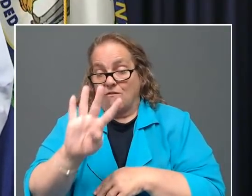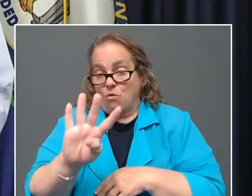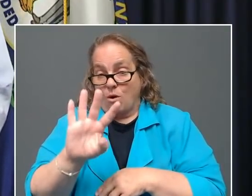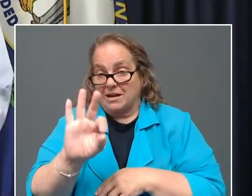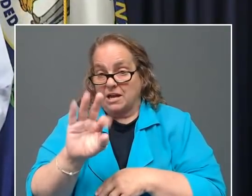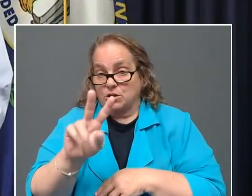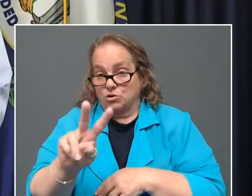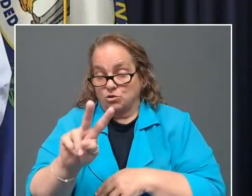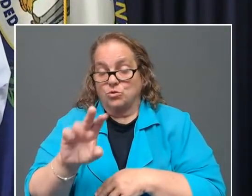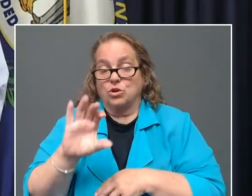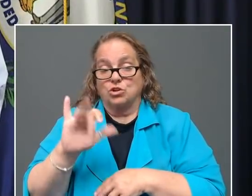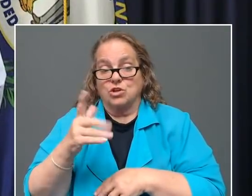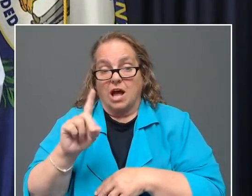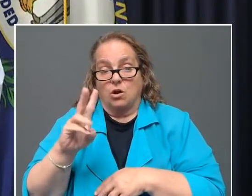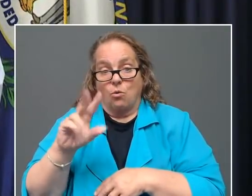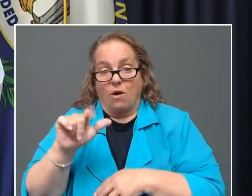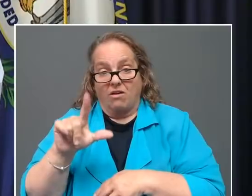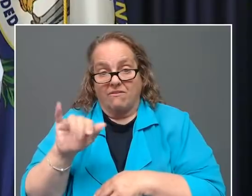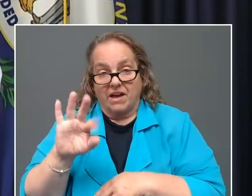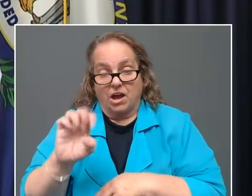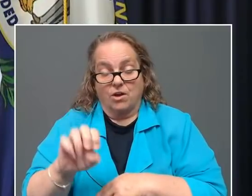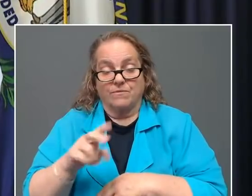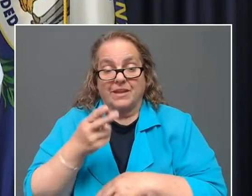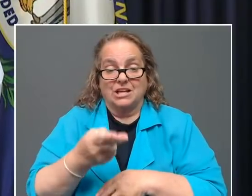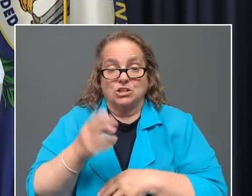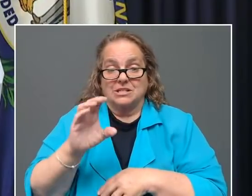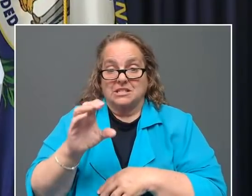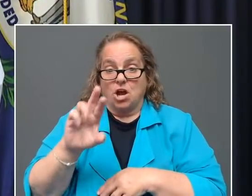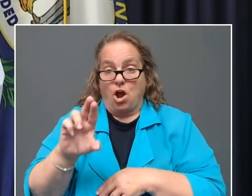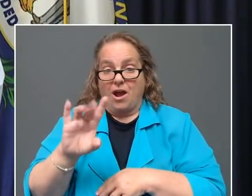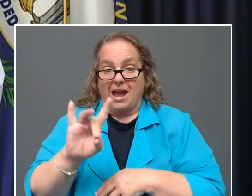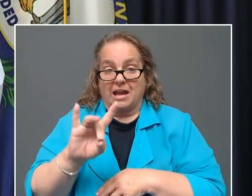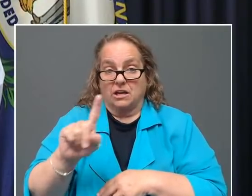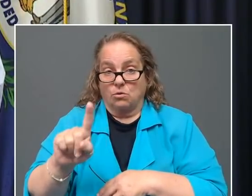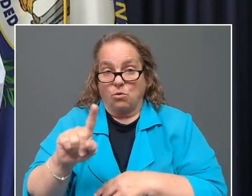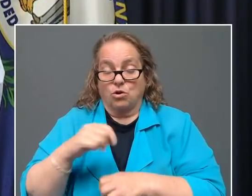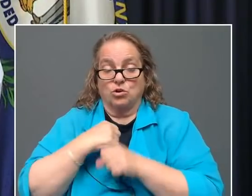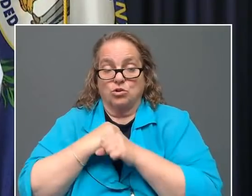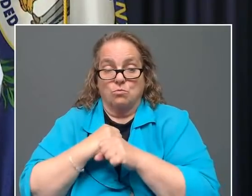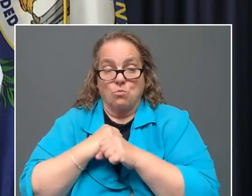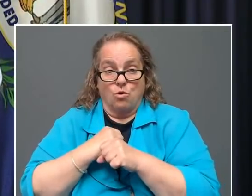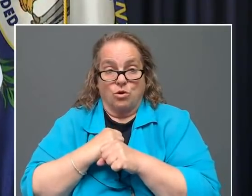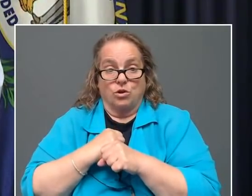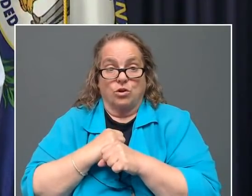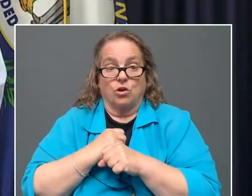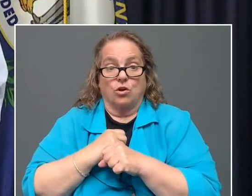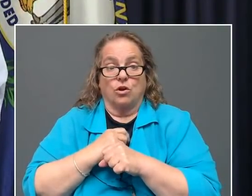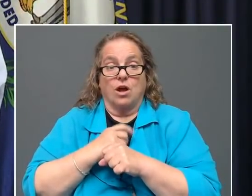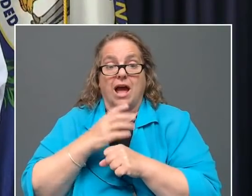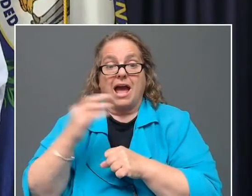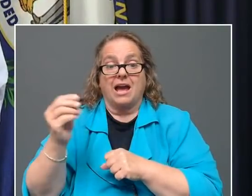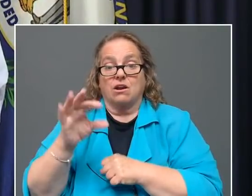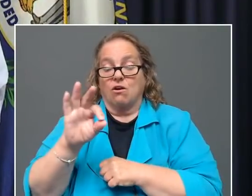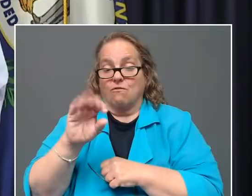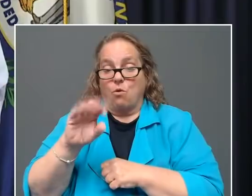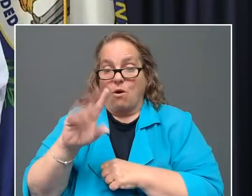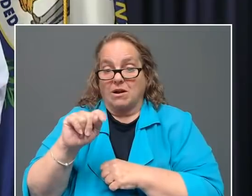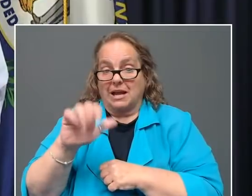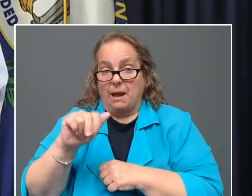welfare. HCR 81, which is support of future vertical lift at Fort Campbell. House